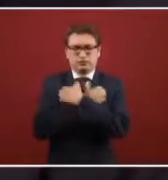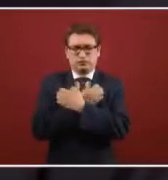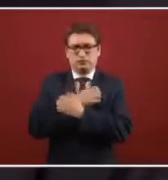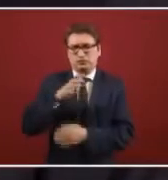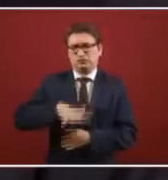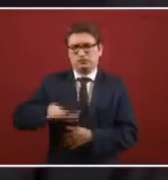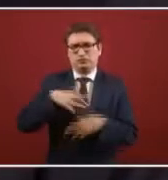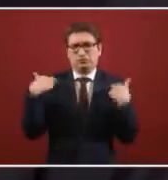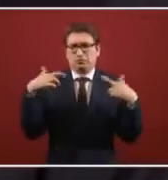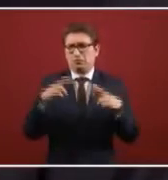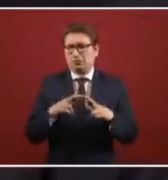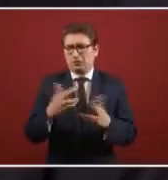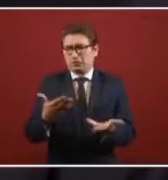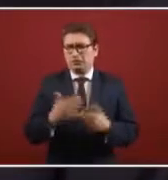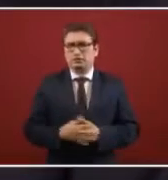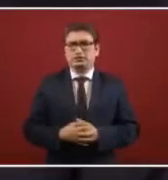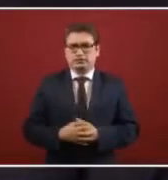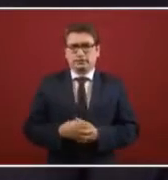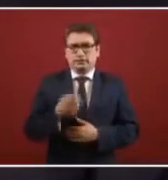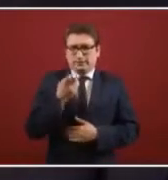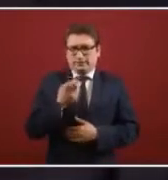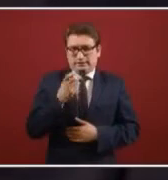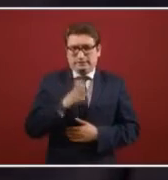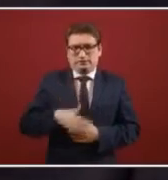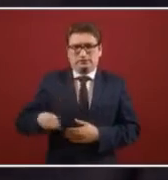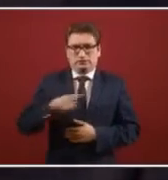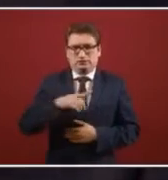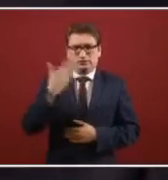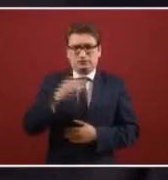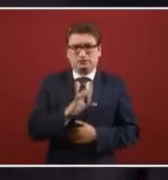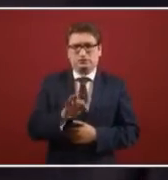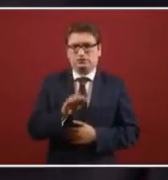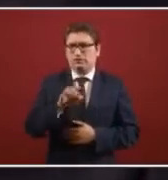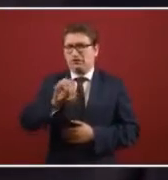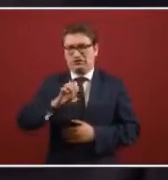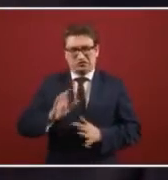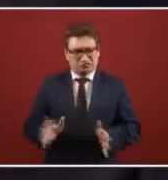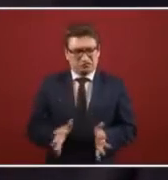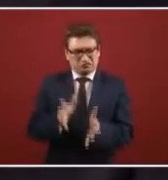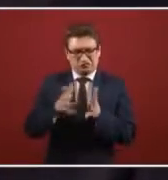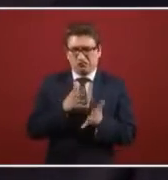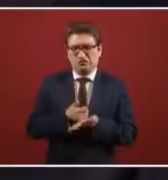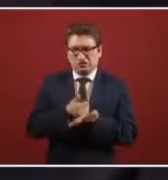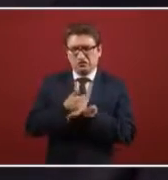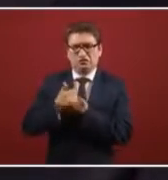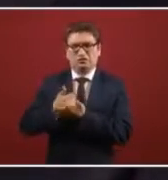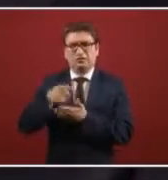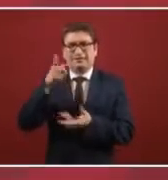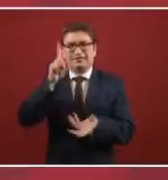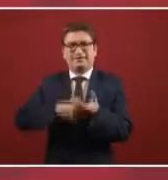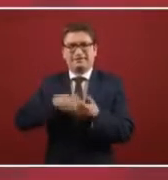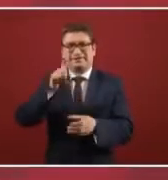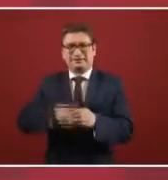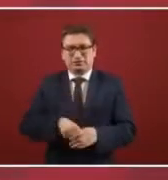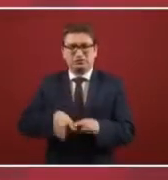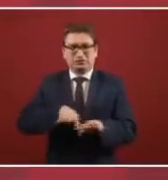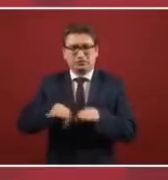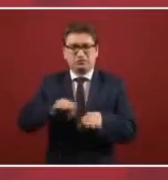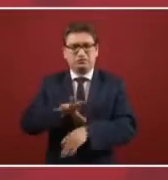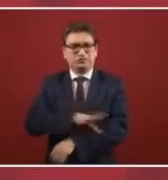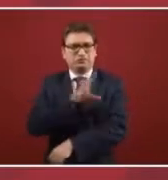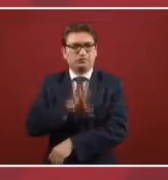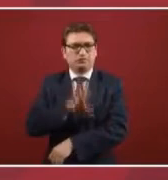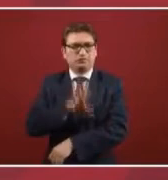the teachers, Vamos a sacar adelante la and we're going to de electricidad. the electric commission with the workers that are Los